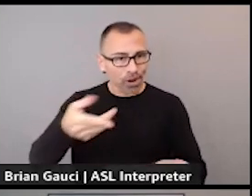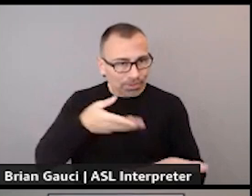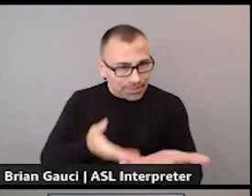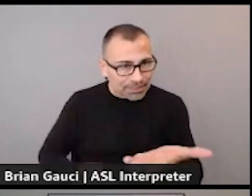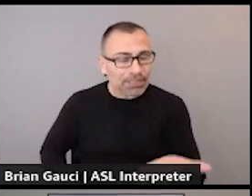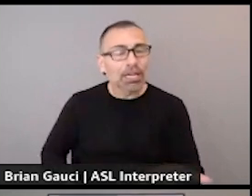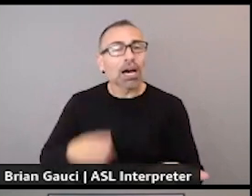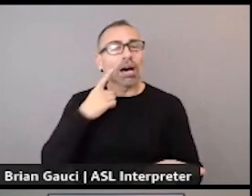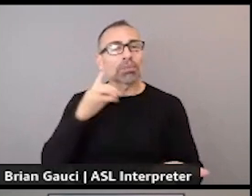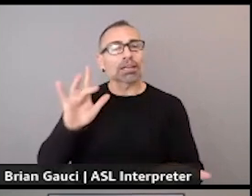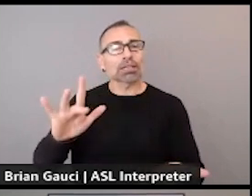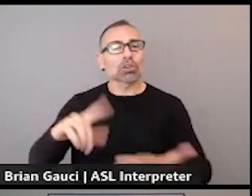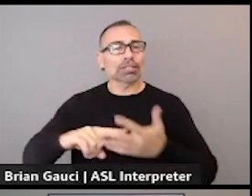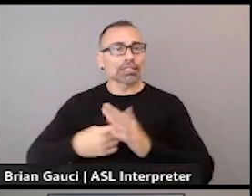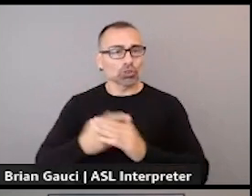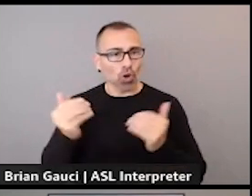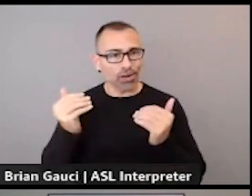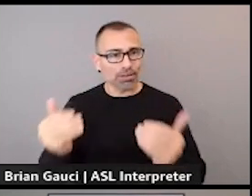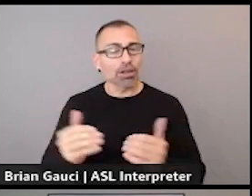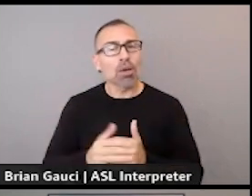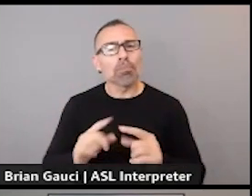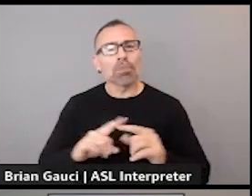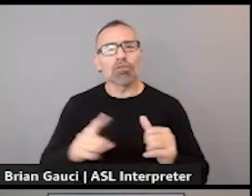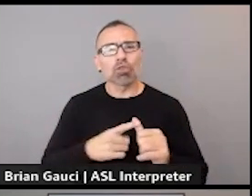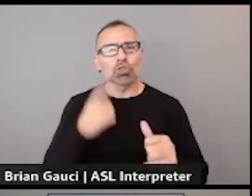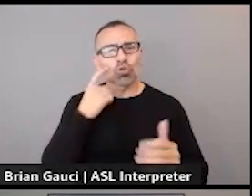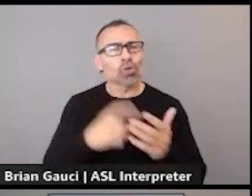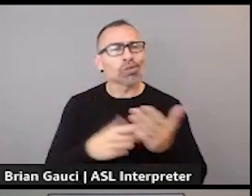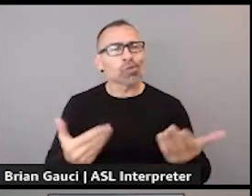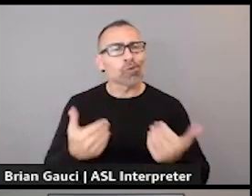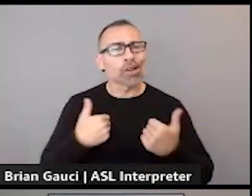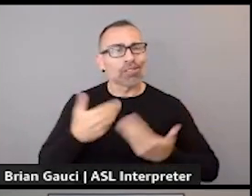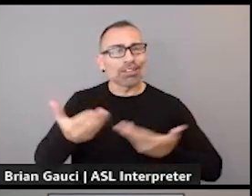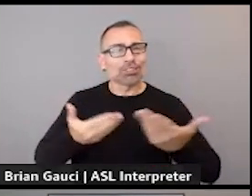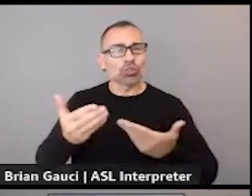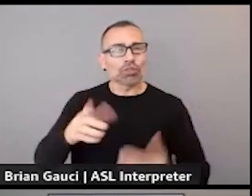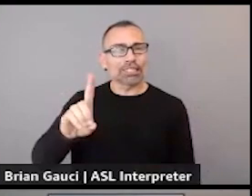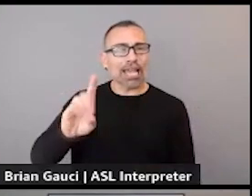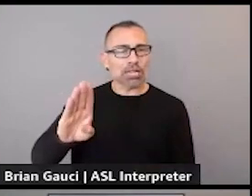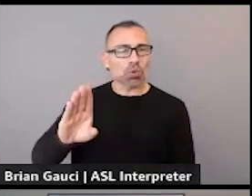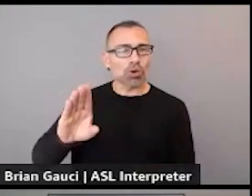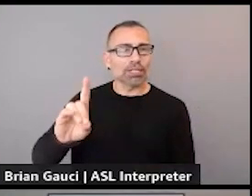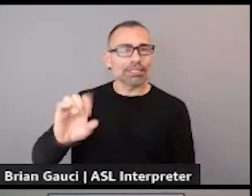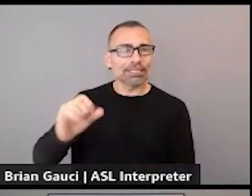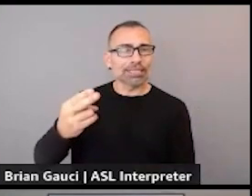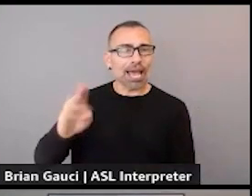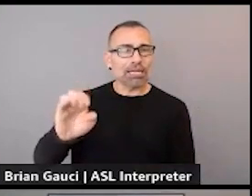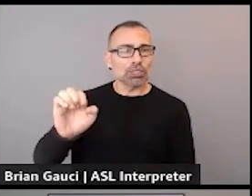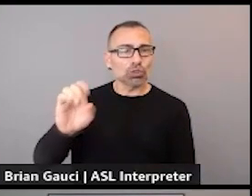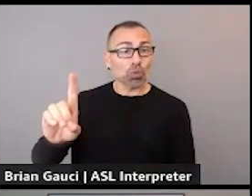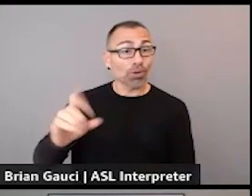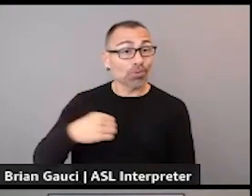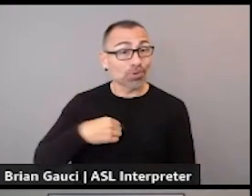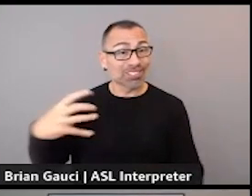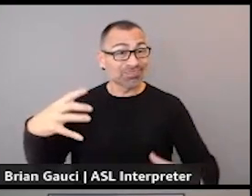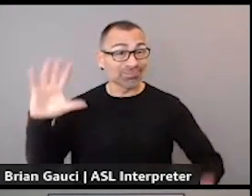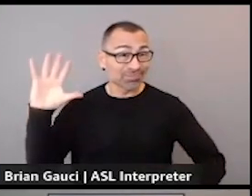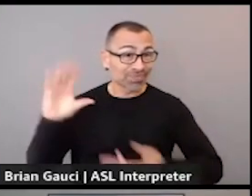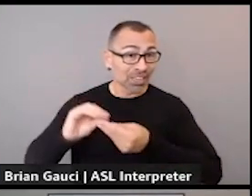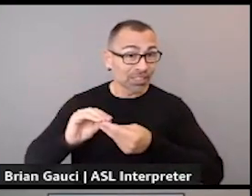to figure out what types of problems are going to be way more efficient on quantum computers basically kind of assumes much, much